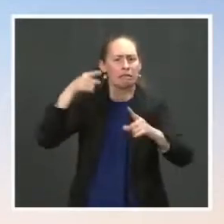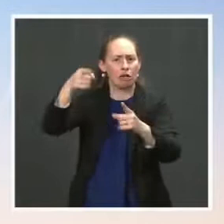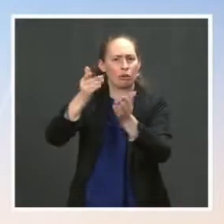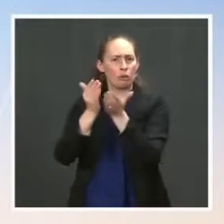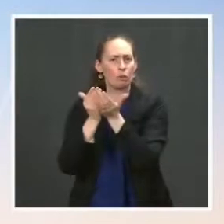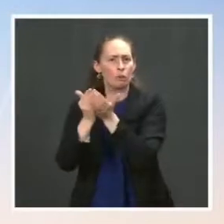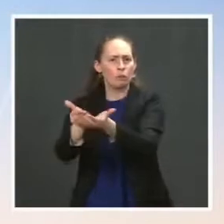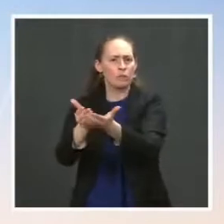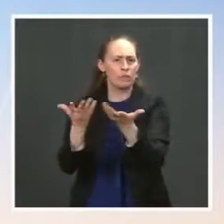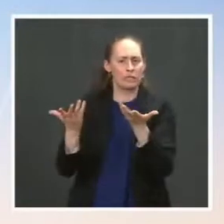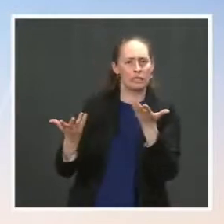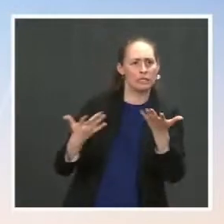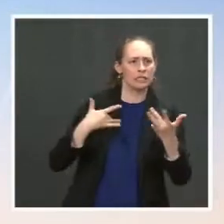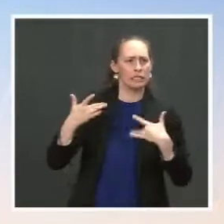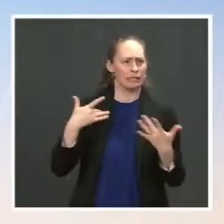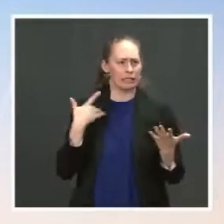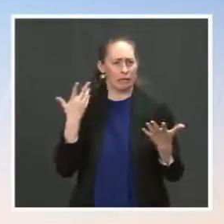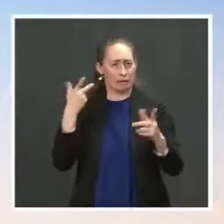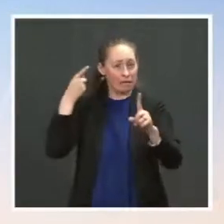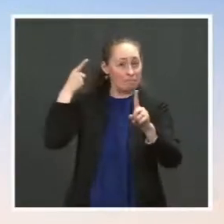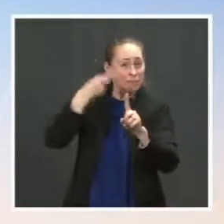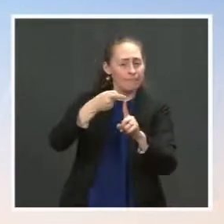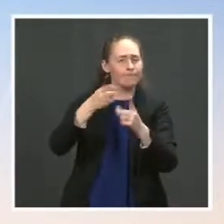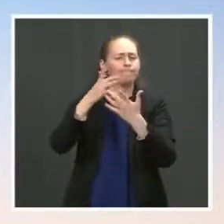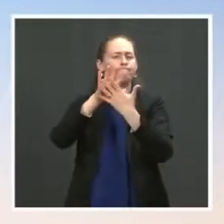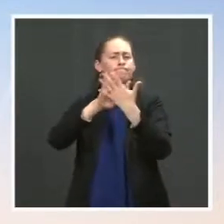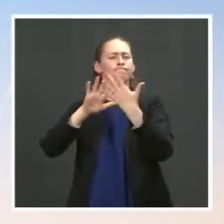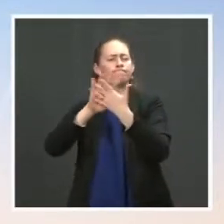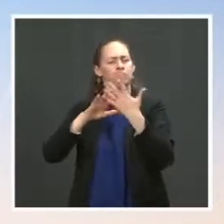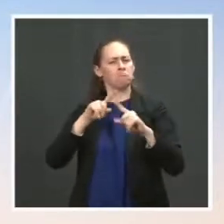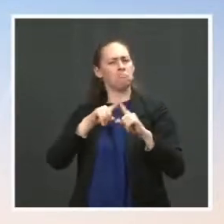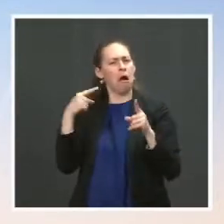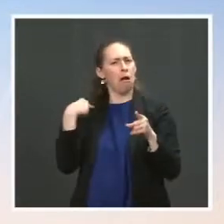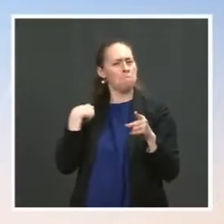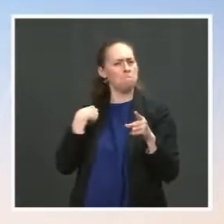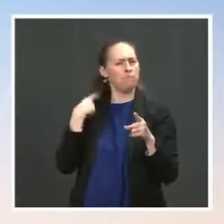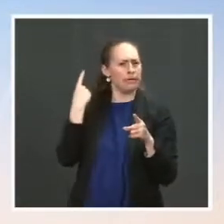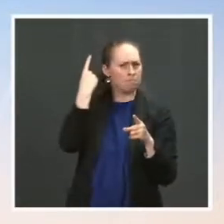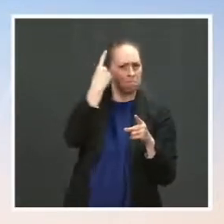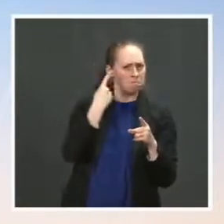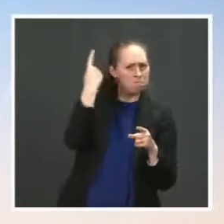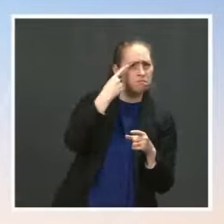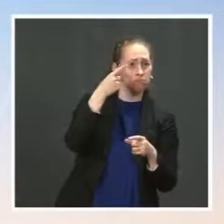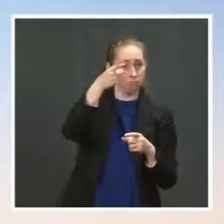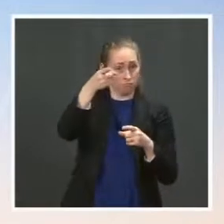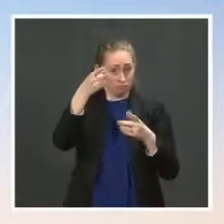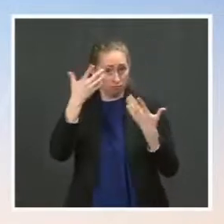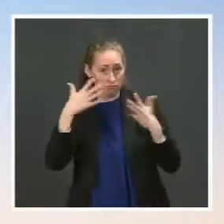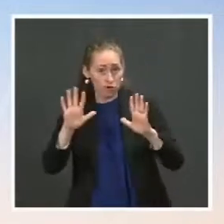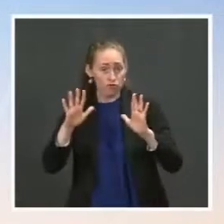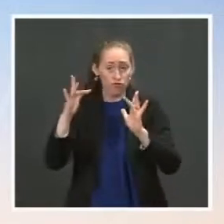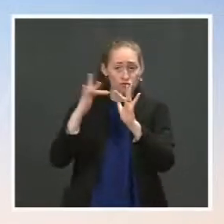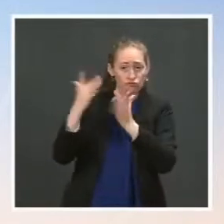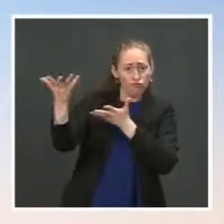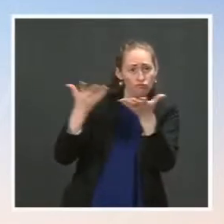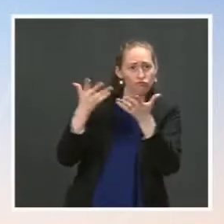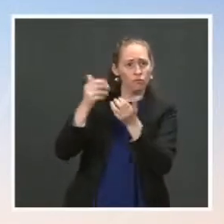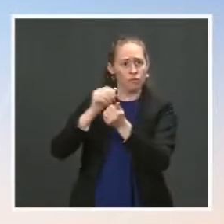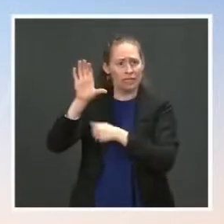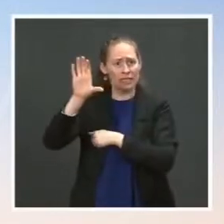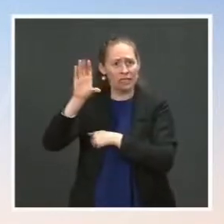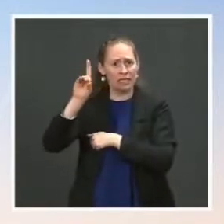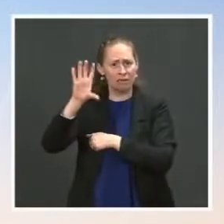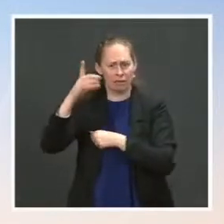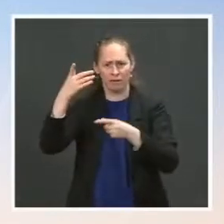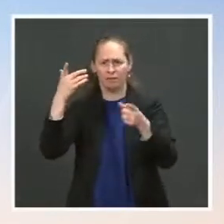specifics, or specific benchmarks, I guess. Have you been in touch with the CDC about that industry's concerns? And